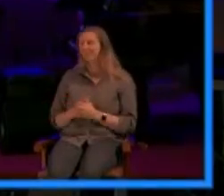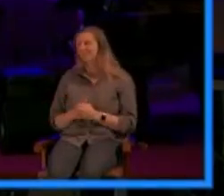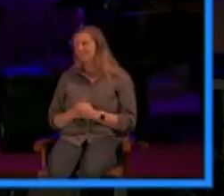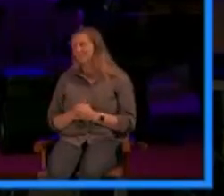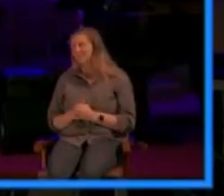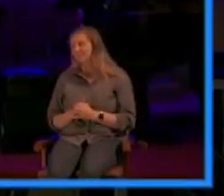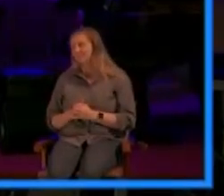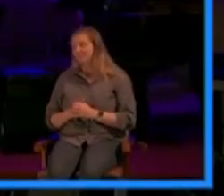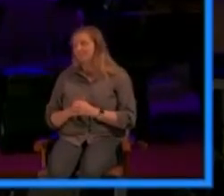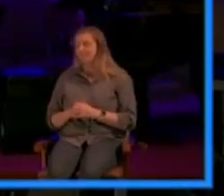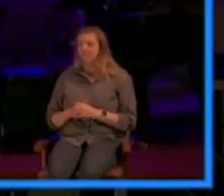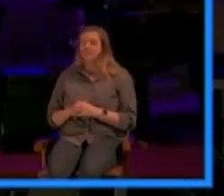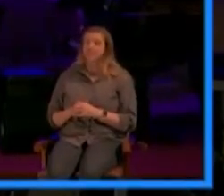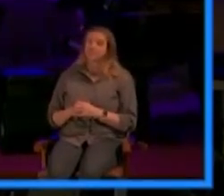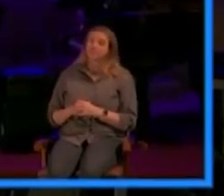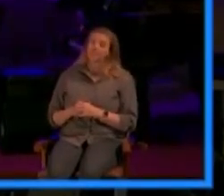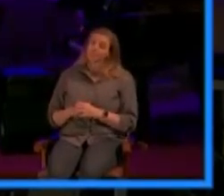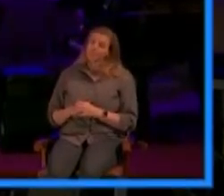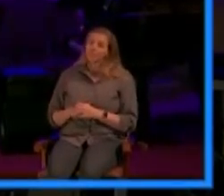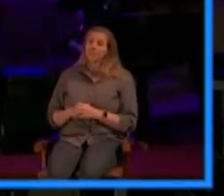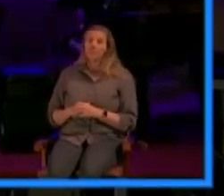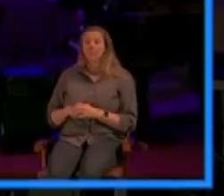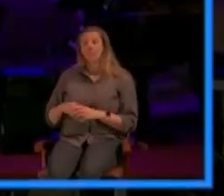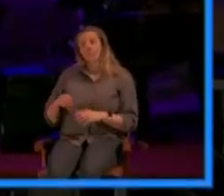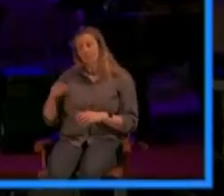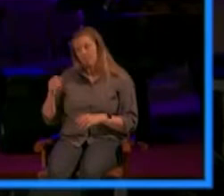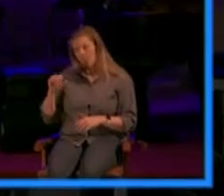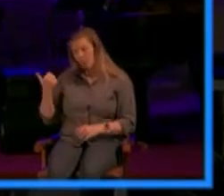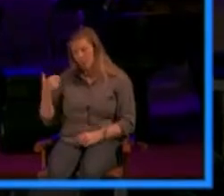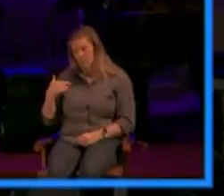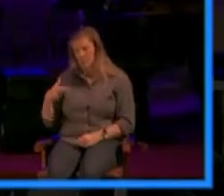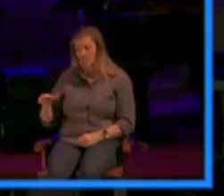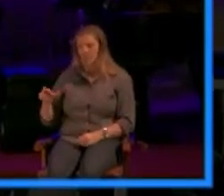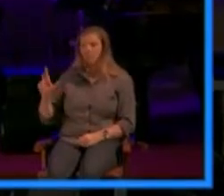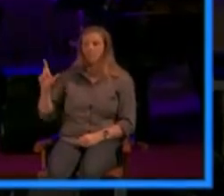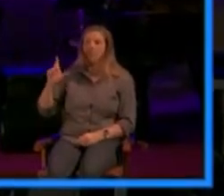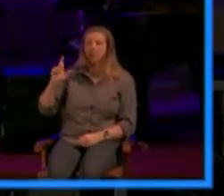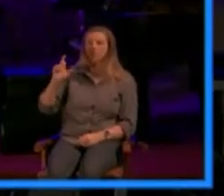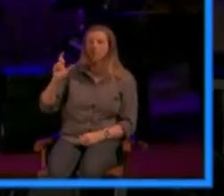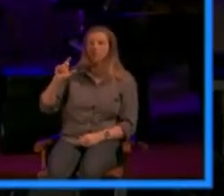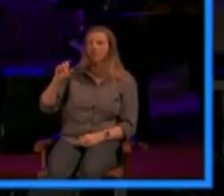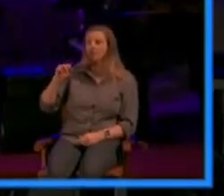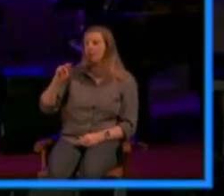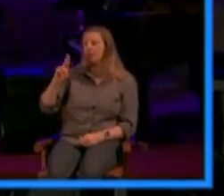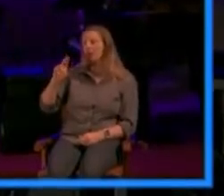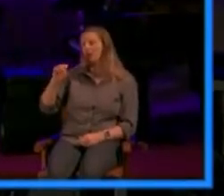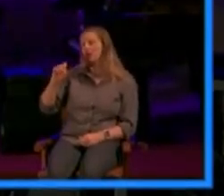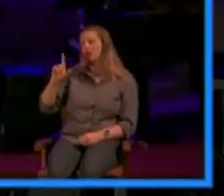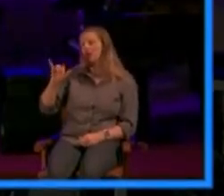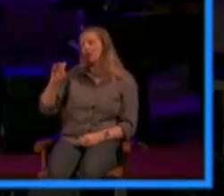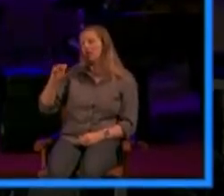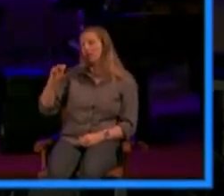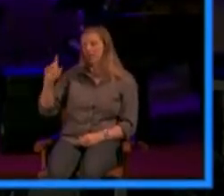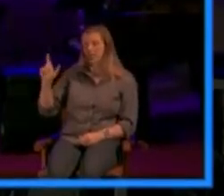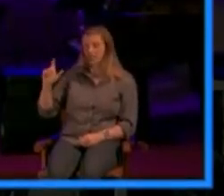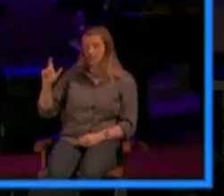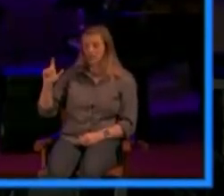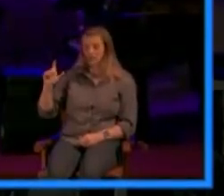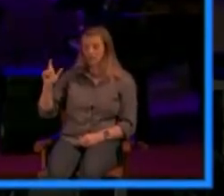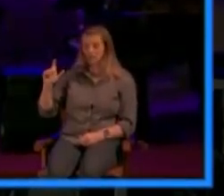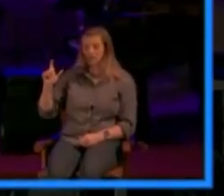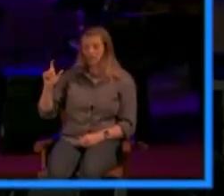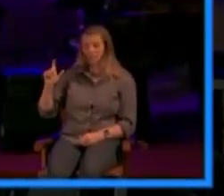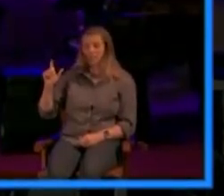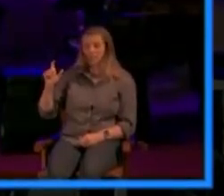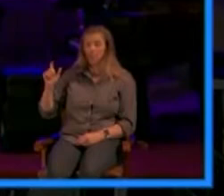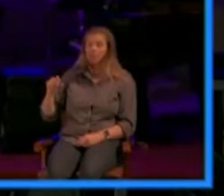have grown up in a Muslim background and become Christ followers, almost every single one of them that I know anything about, and